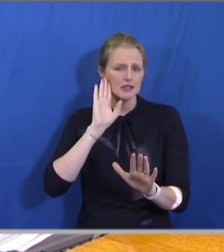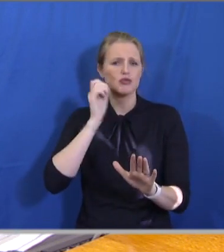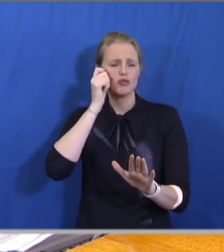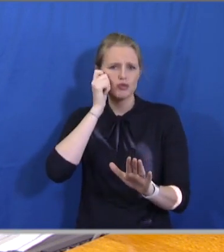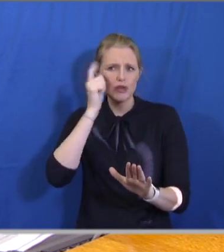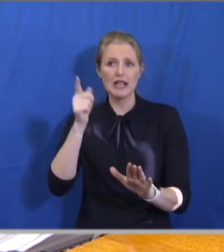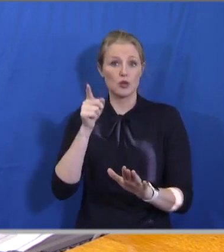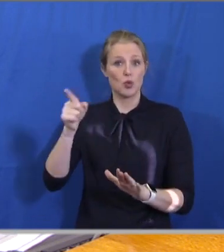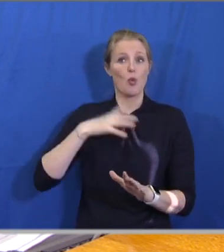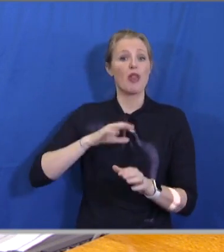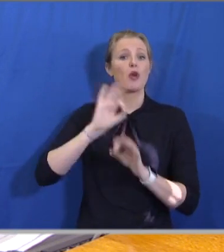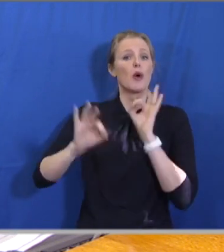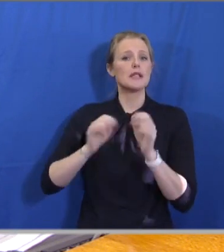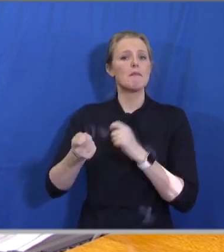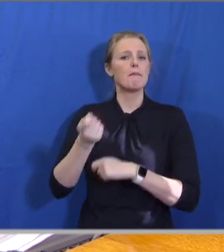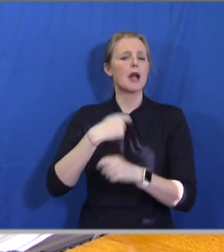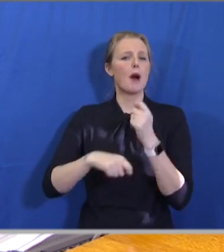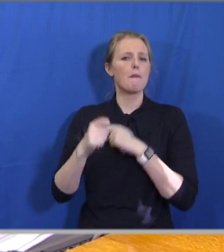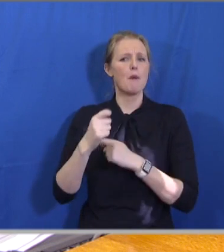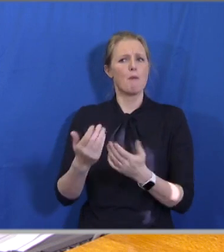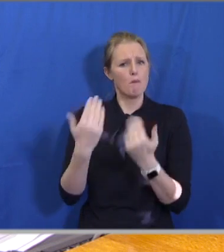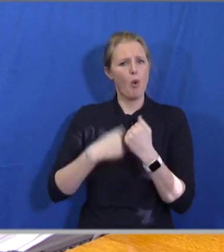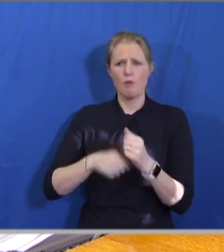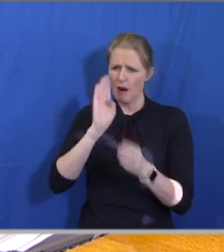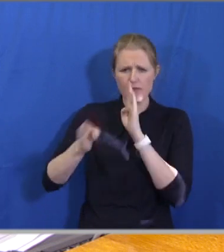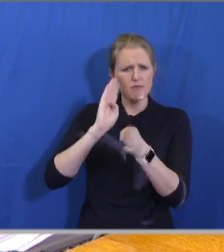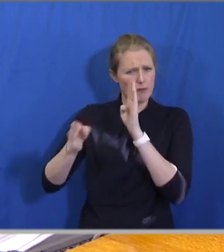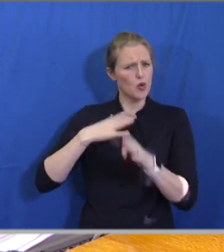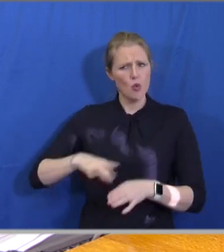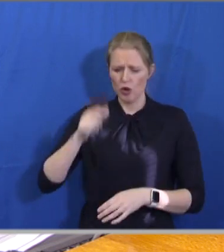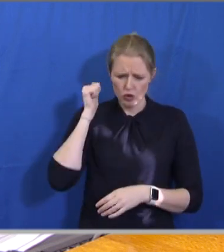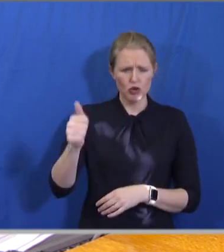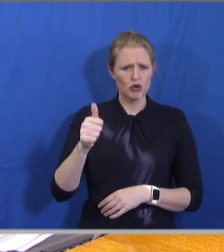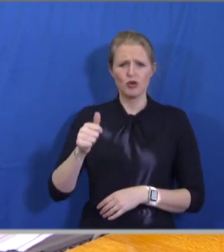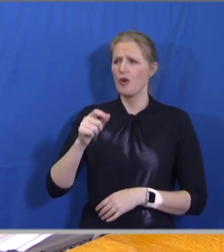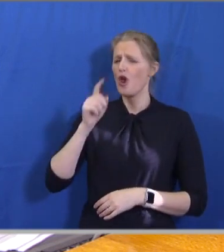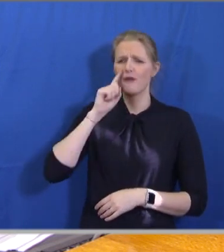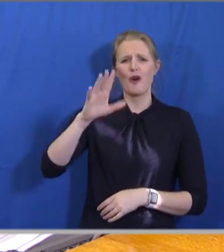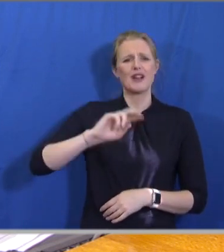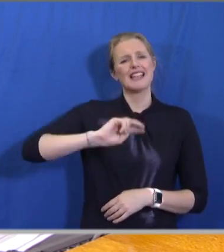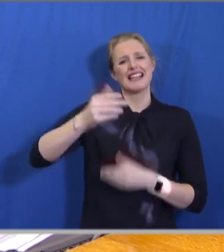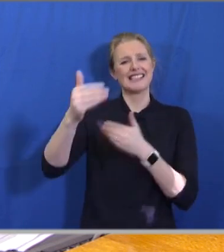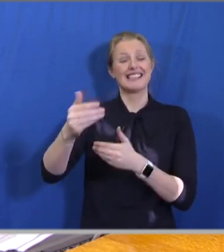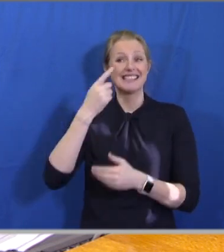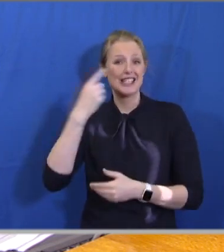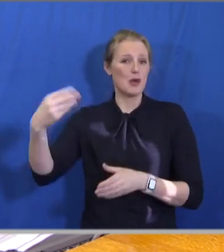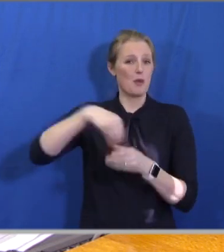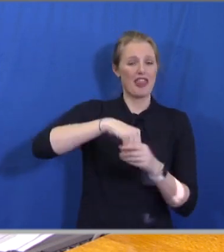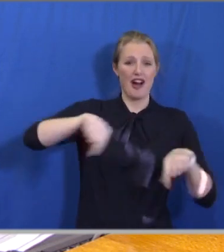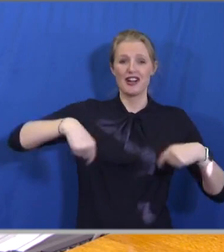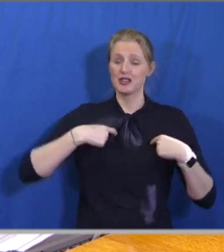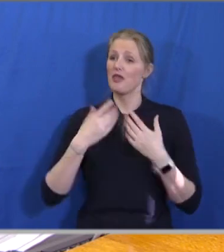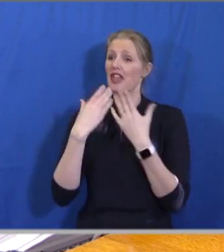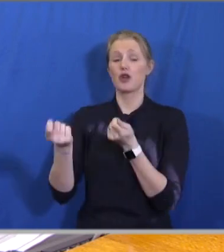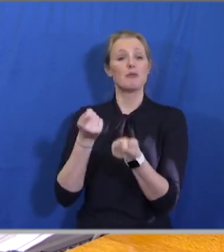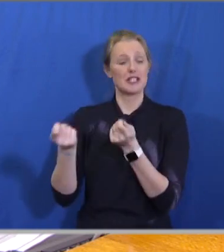be coming at you more hard and fast. And we look forward to seeing you at our next session. So thank you, Minister. And